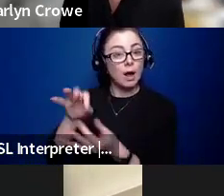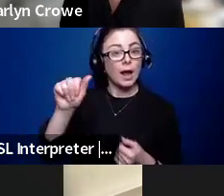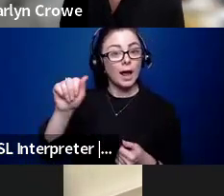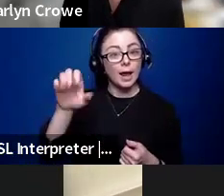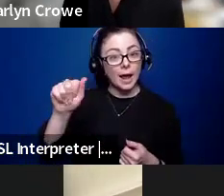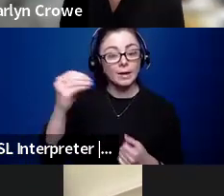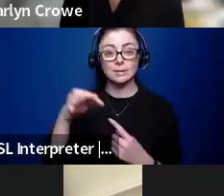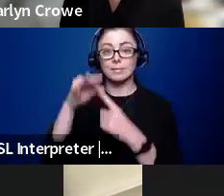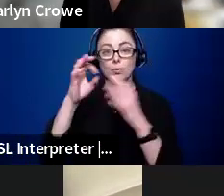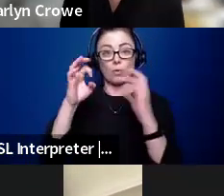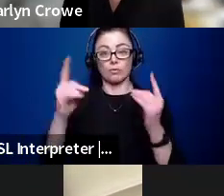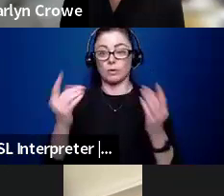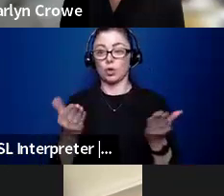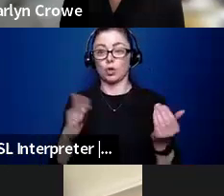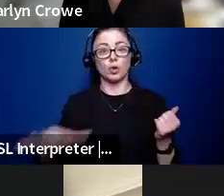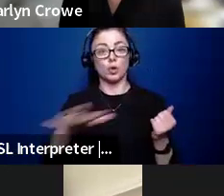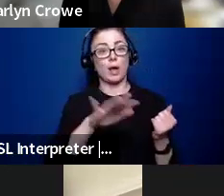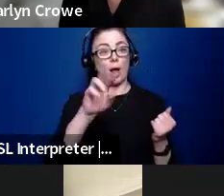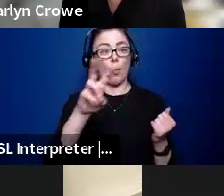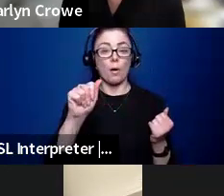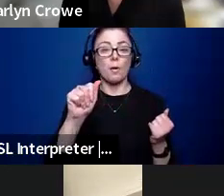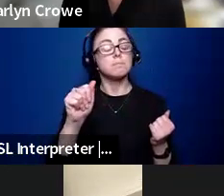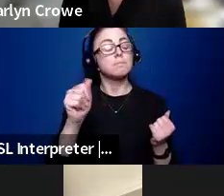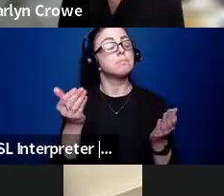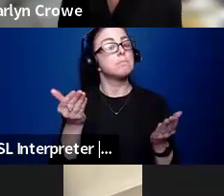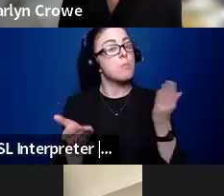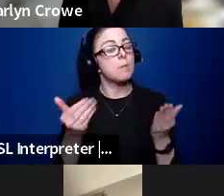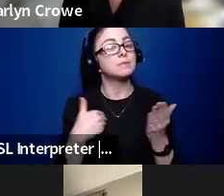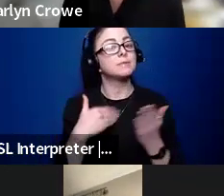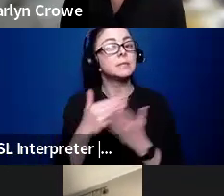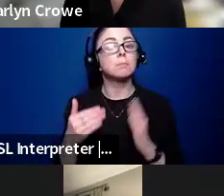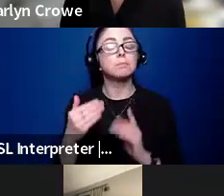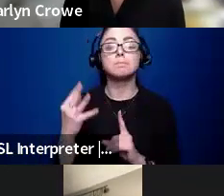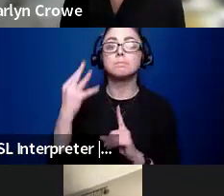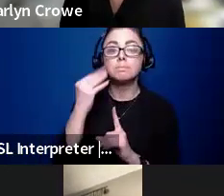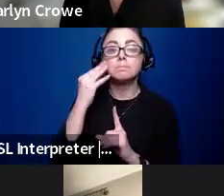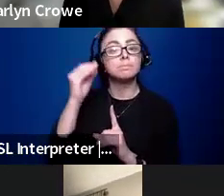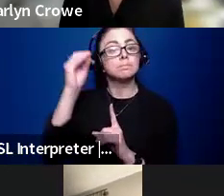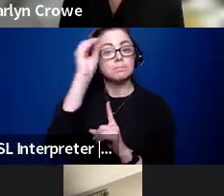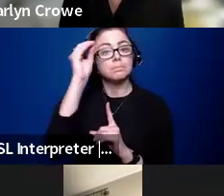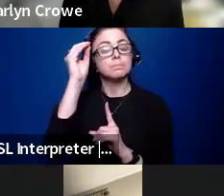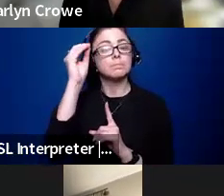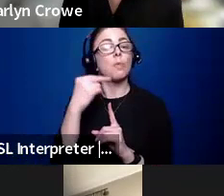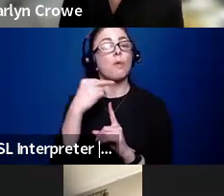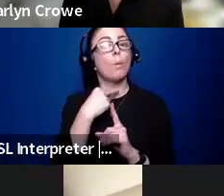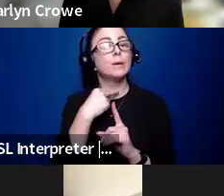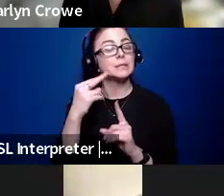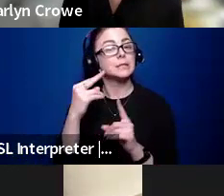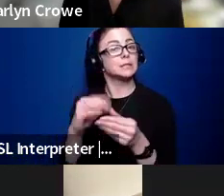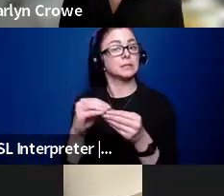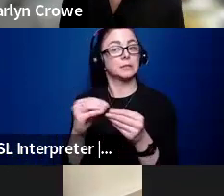Iowa, perhaps there might be some voices who were missing when that